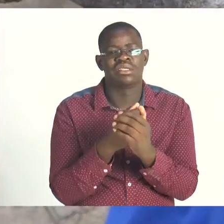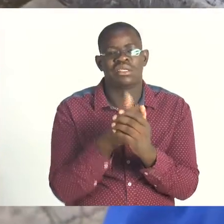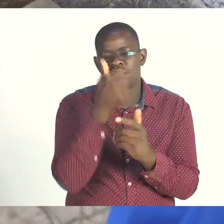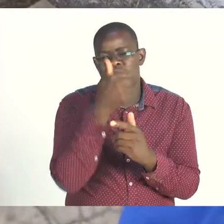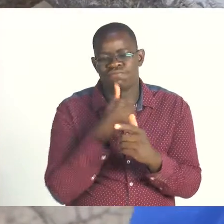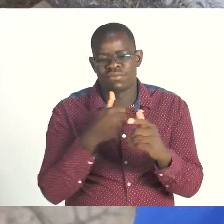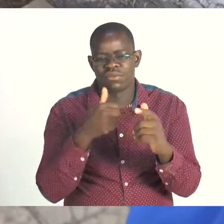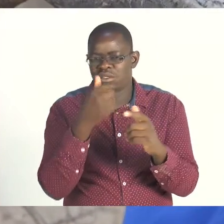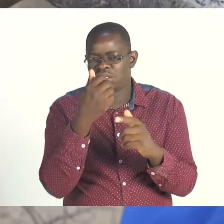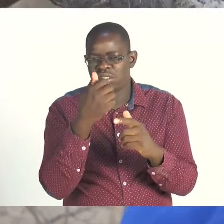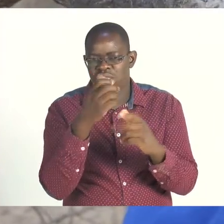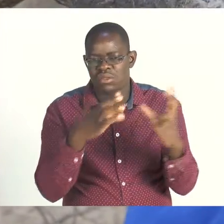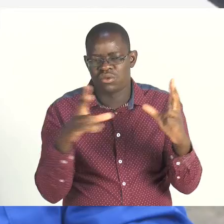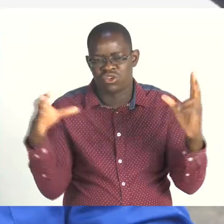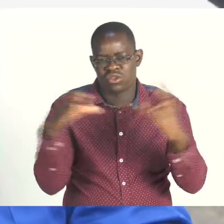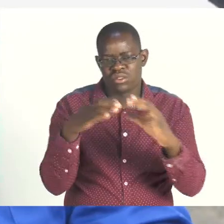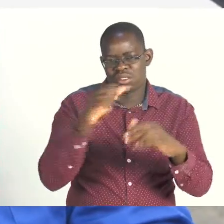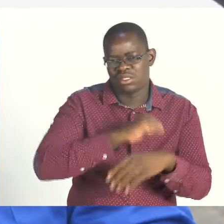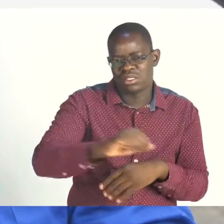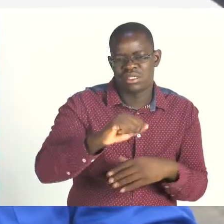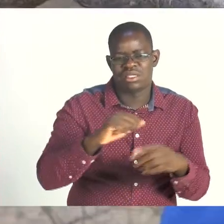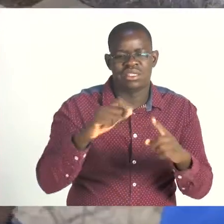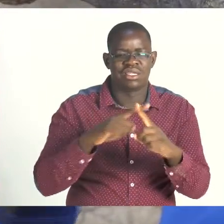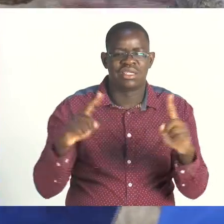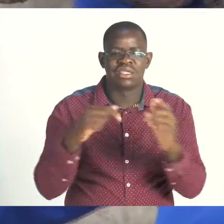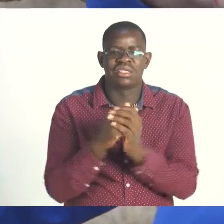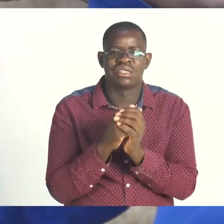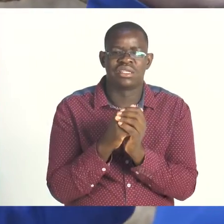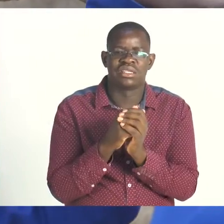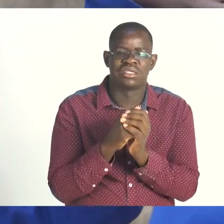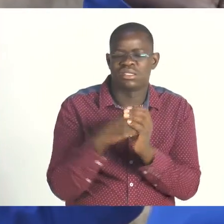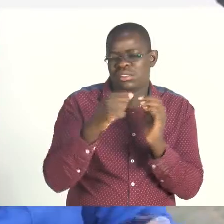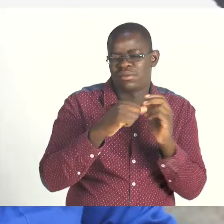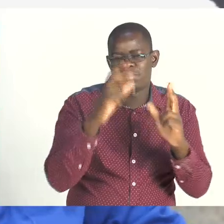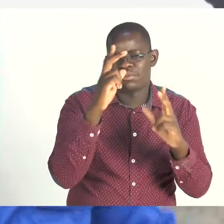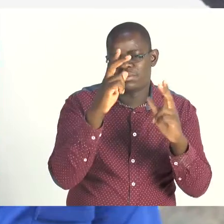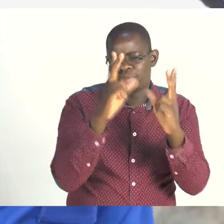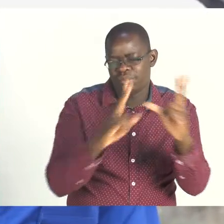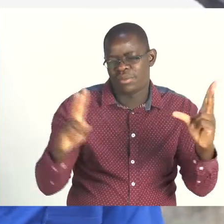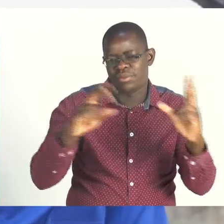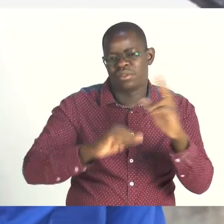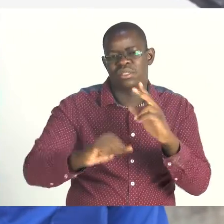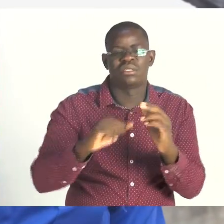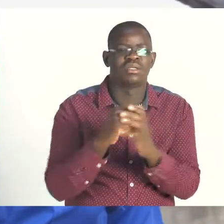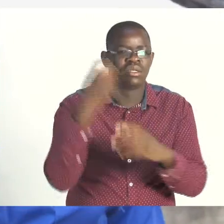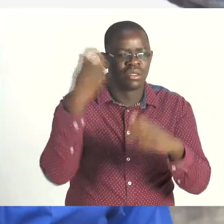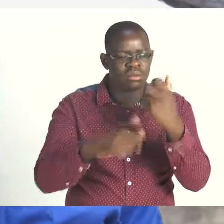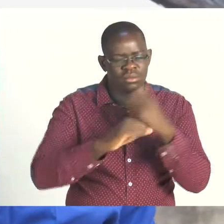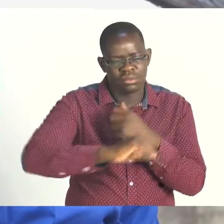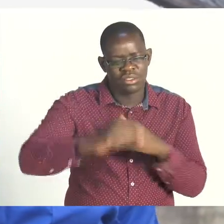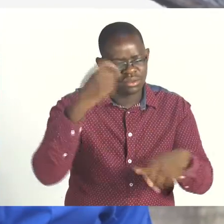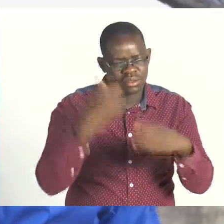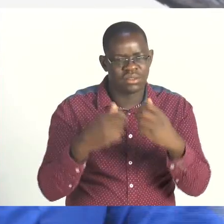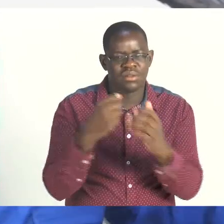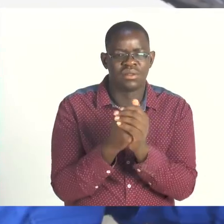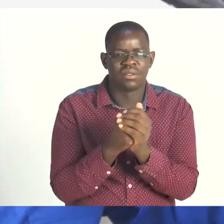But why is the situation so desperate here in the communal areas? It's land. That's the problem. Land.